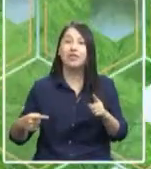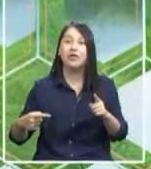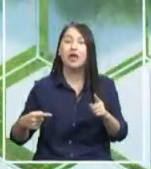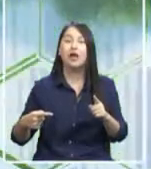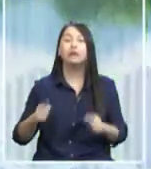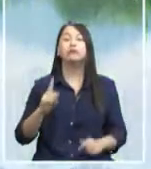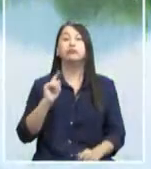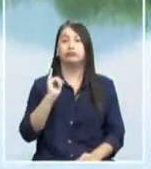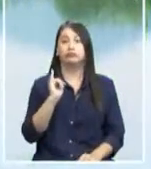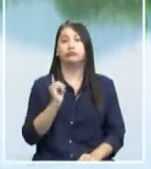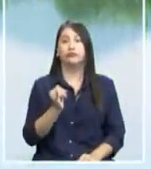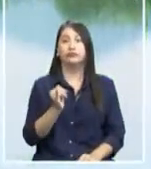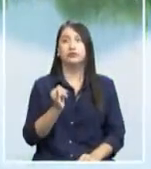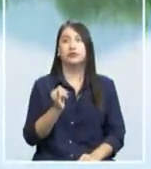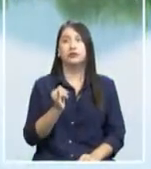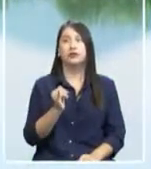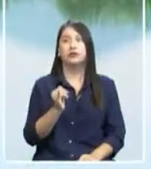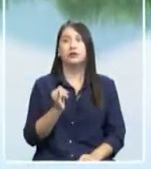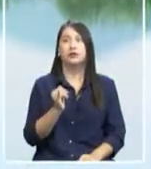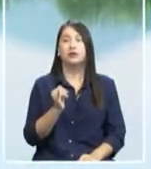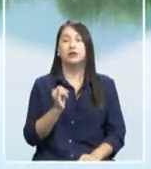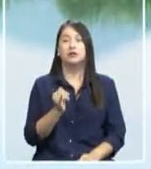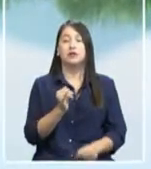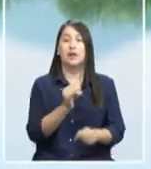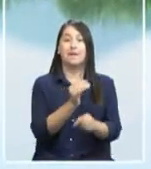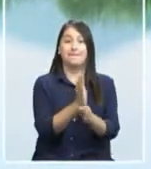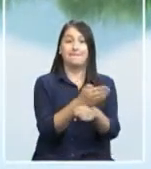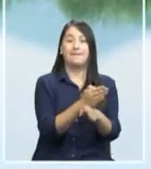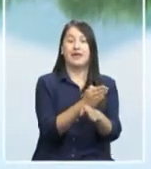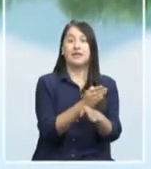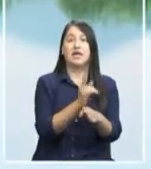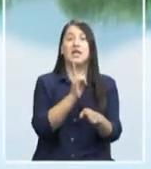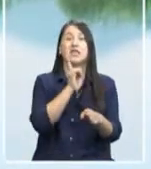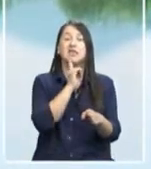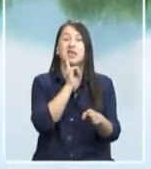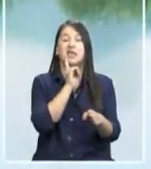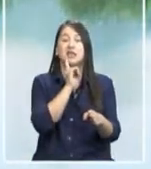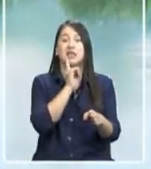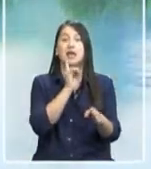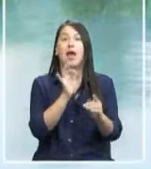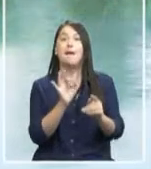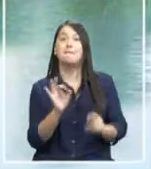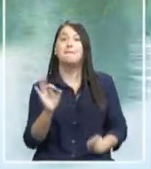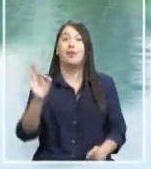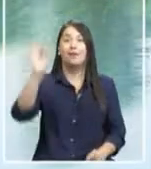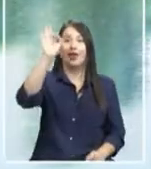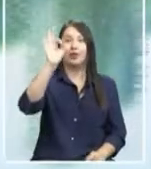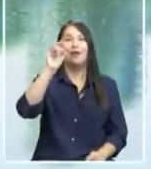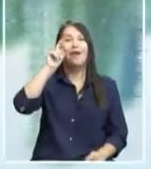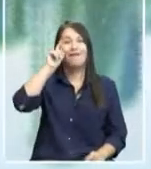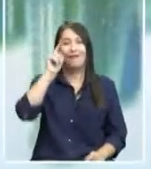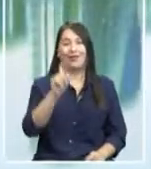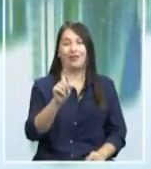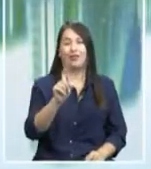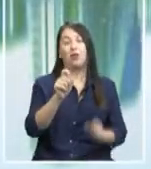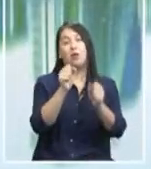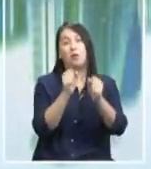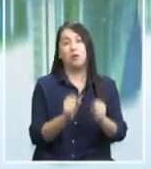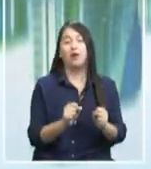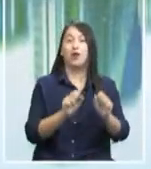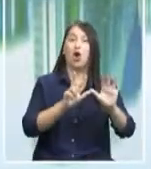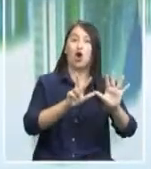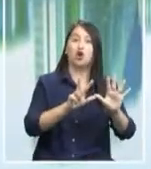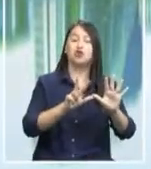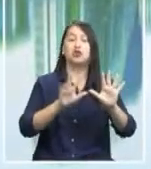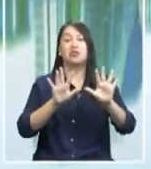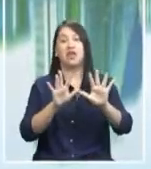So you have a species that have a temperature, a preferred temperature of 8 degrees, 10 degrees, 12 degrees, 6, and so